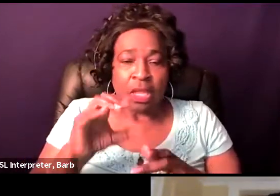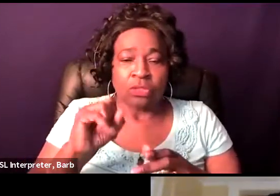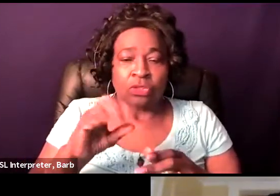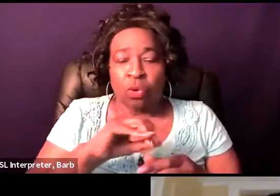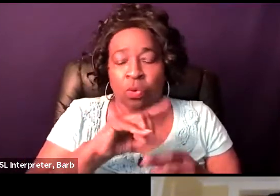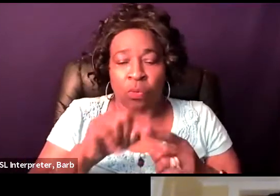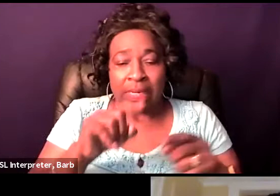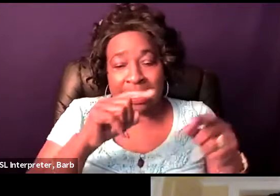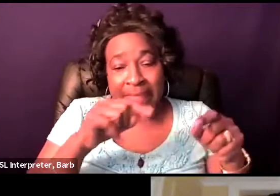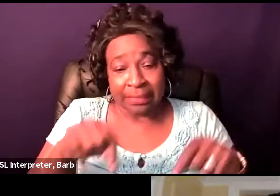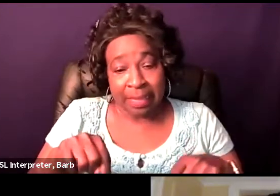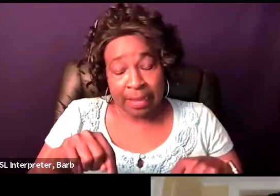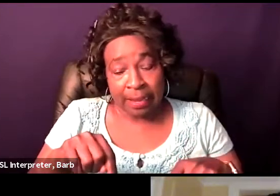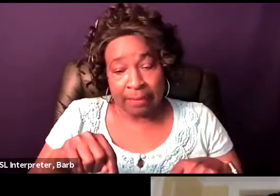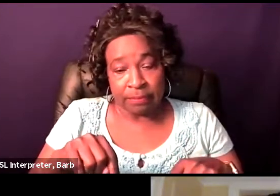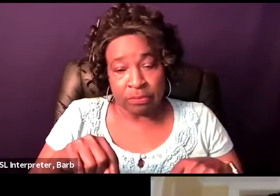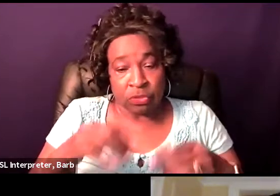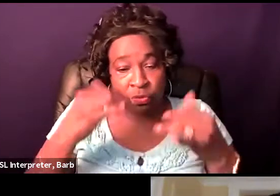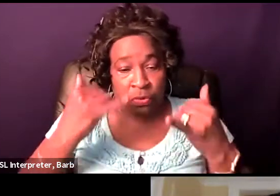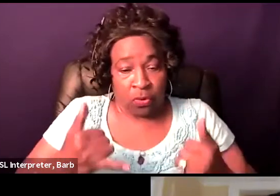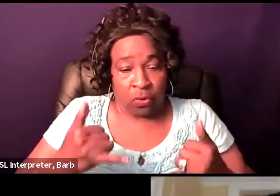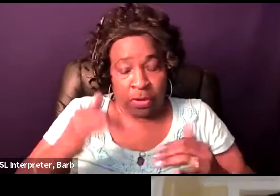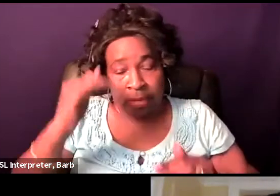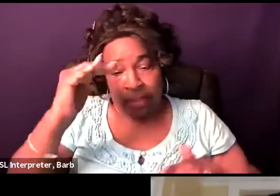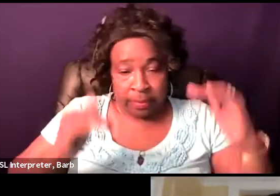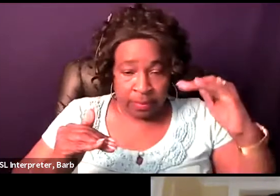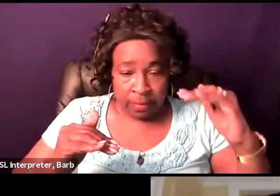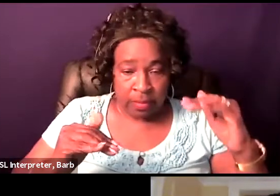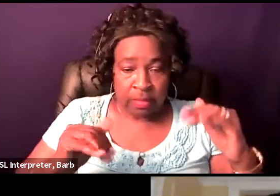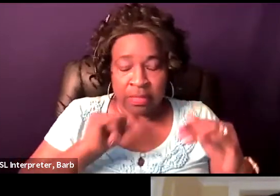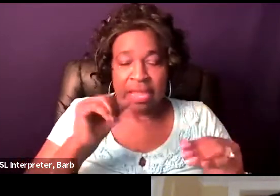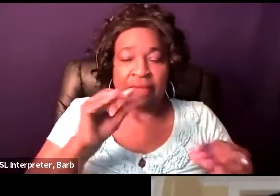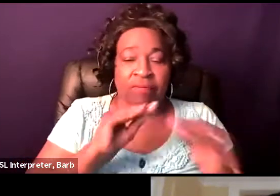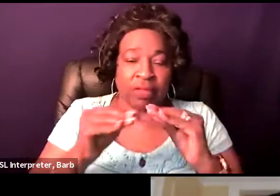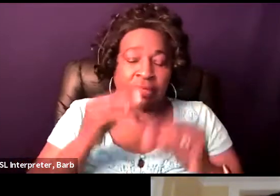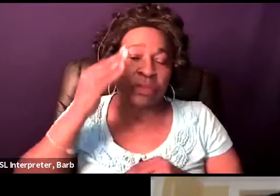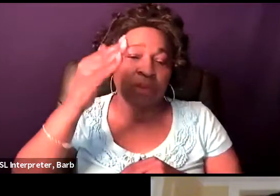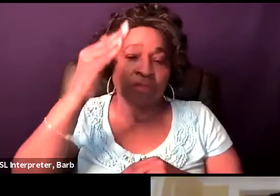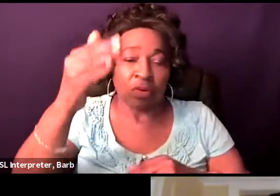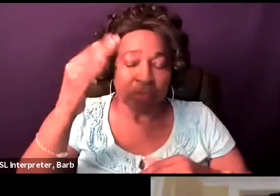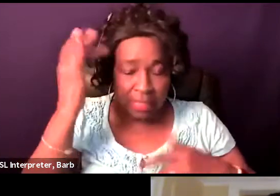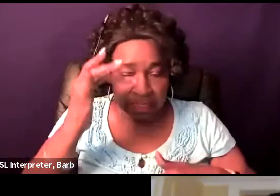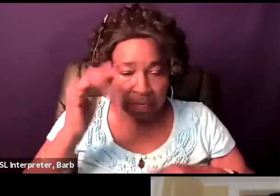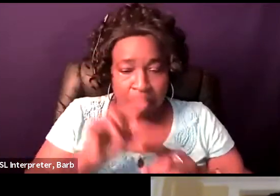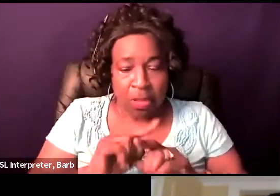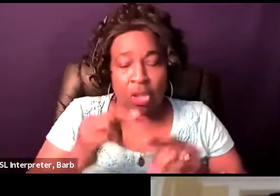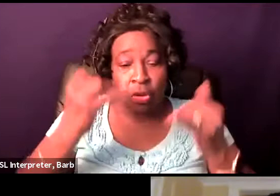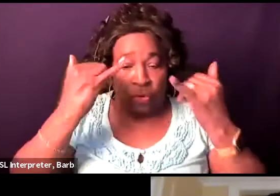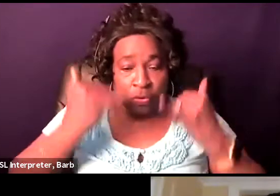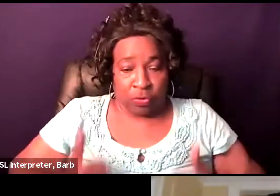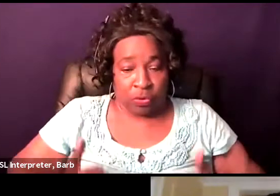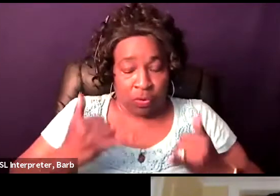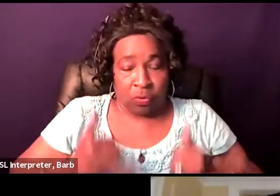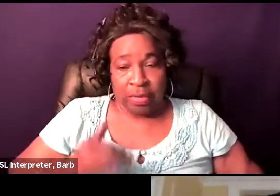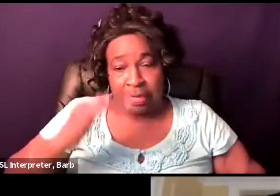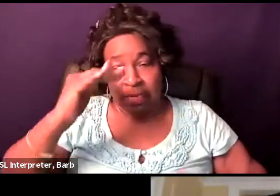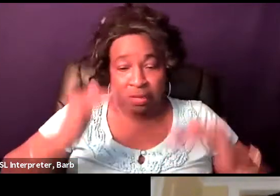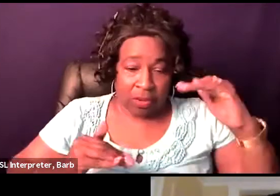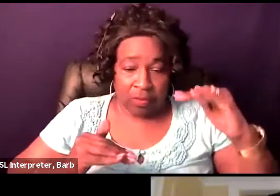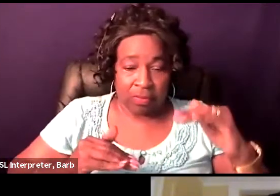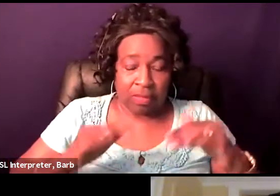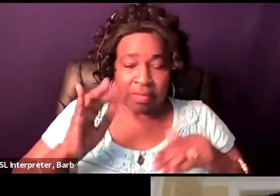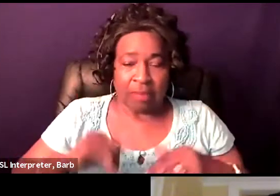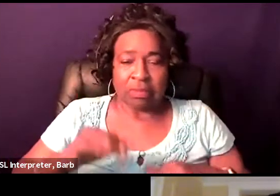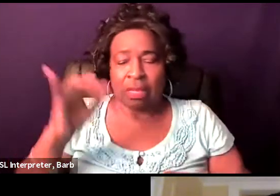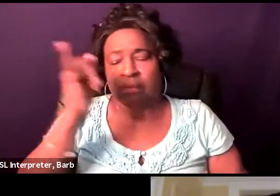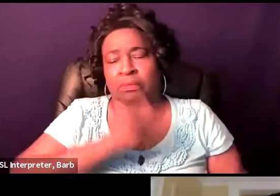to current inequality, not fixing future illness, but current inequality, that was seen as far-fetched. Like